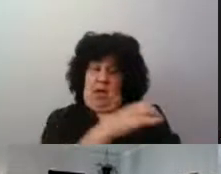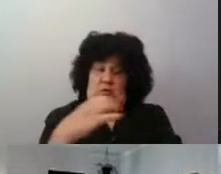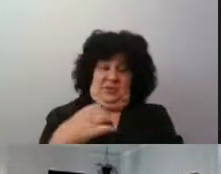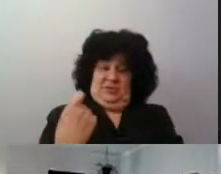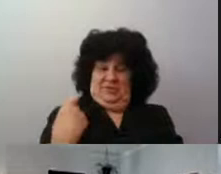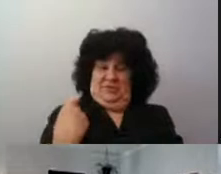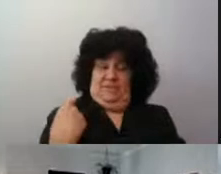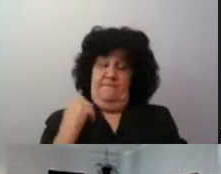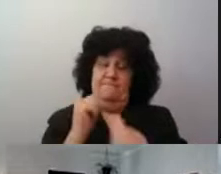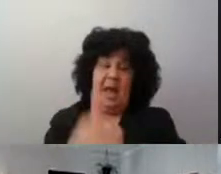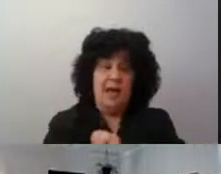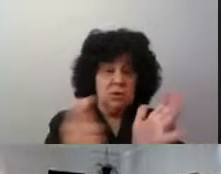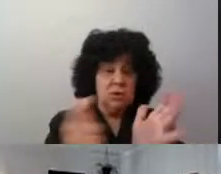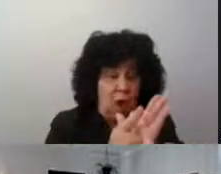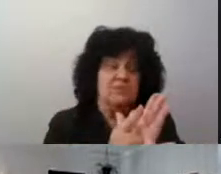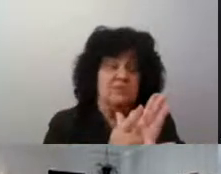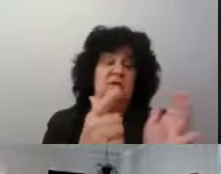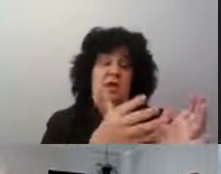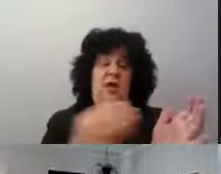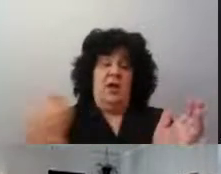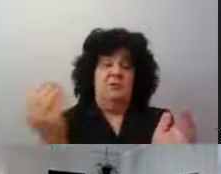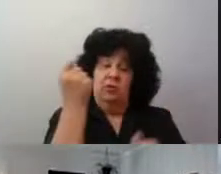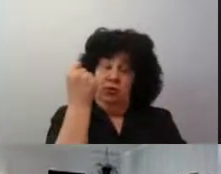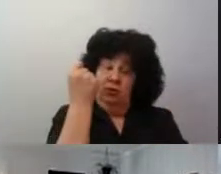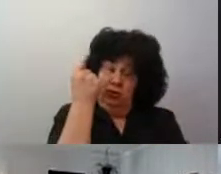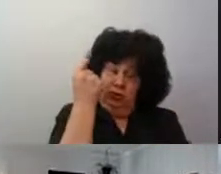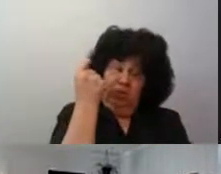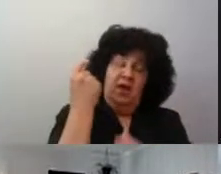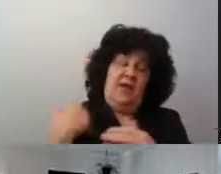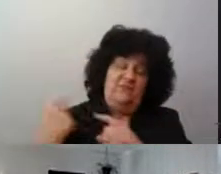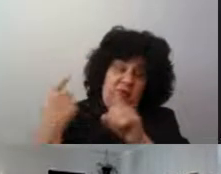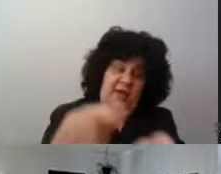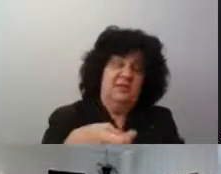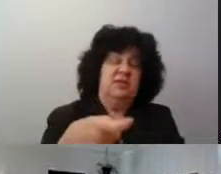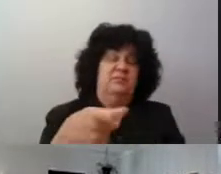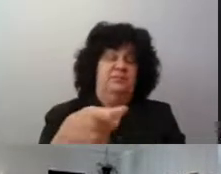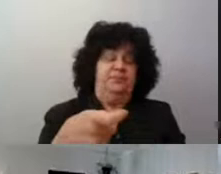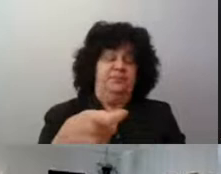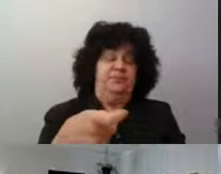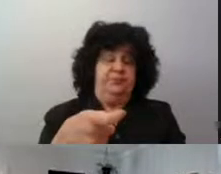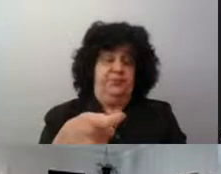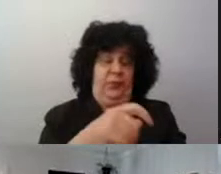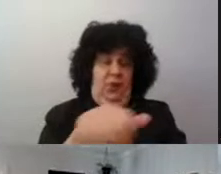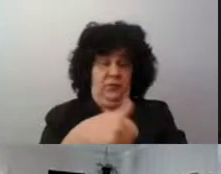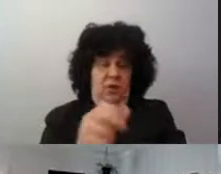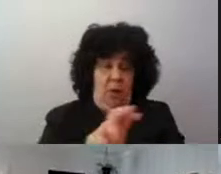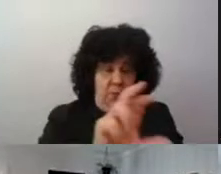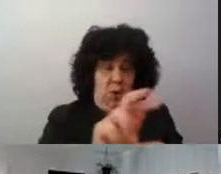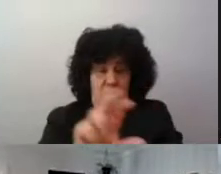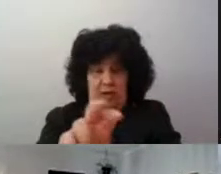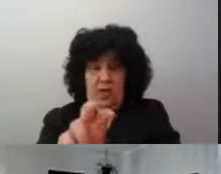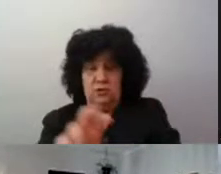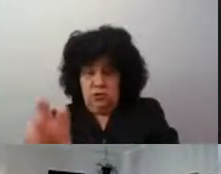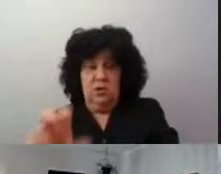passed laws and granted substantial appropriations for GSA and the whole government to be